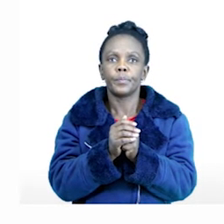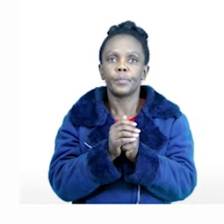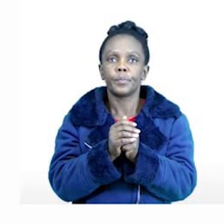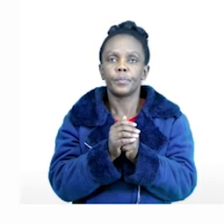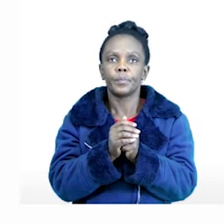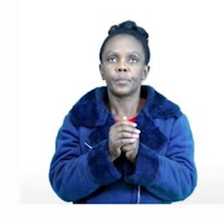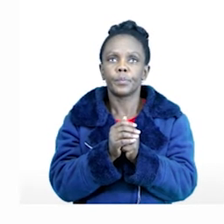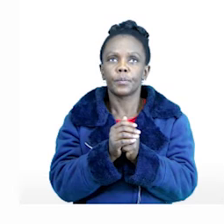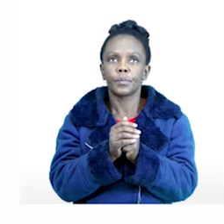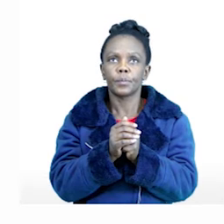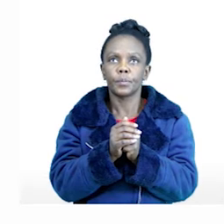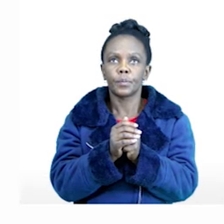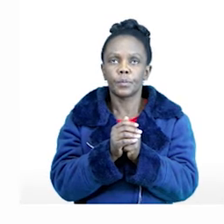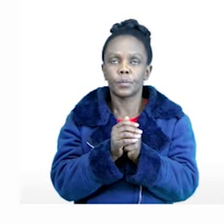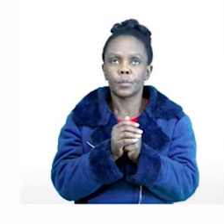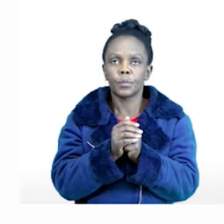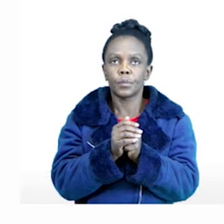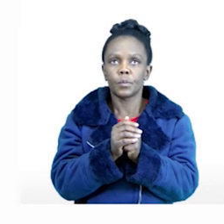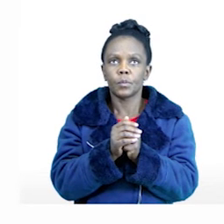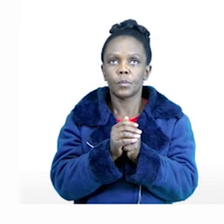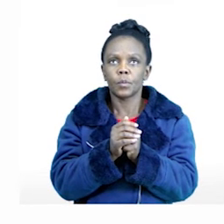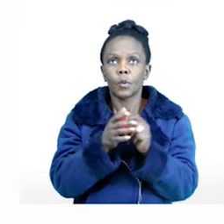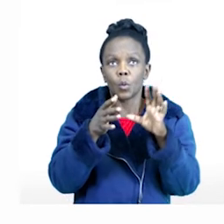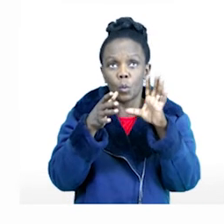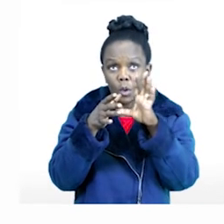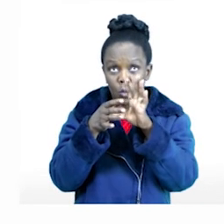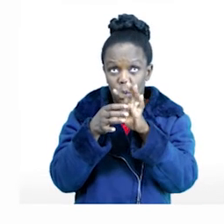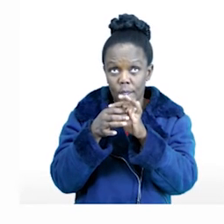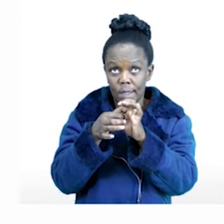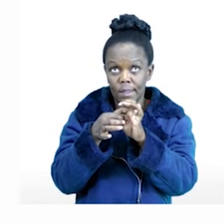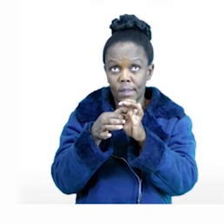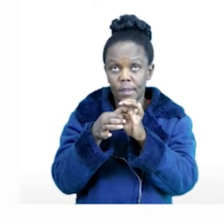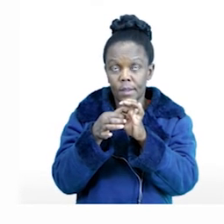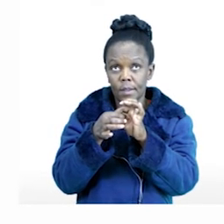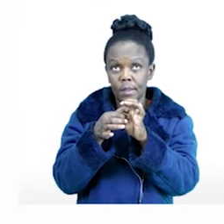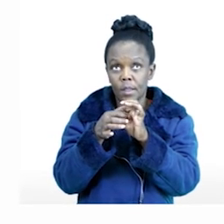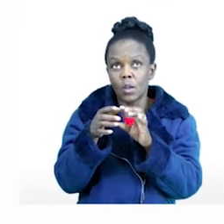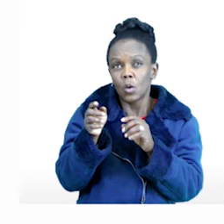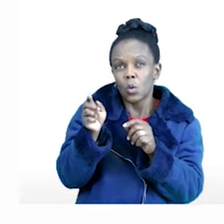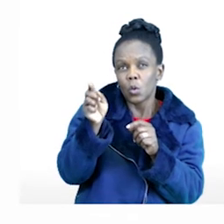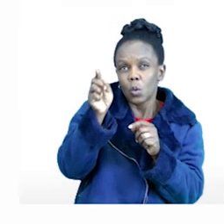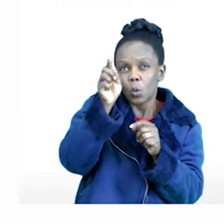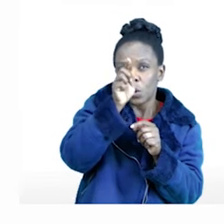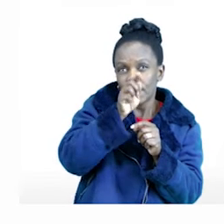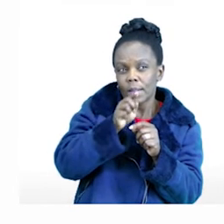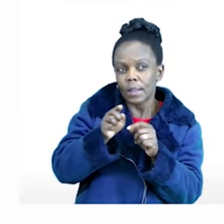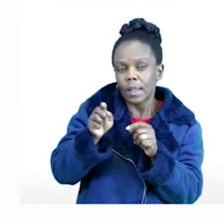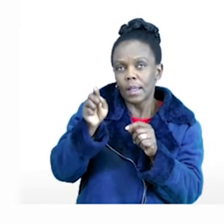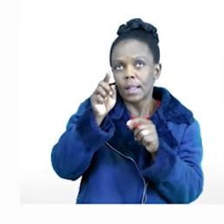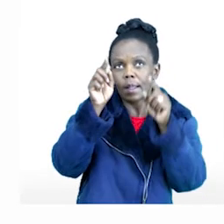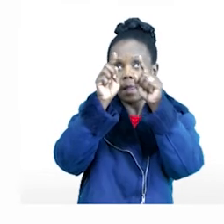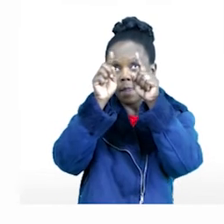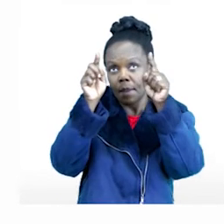road. Your job is to connect, or your job is to circle the picture on the right-hand